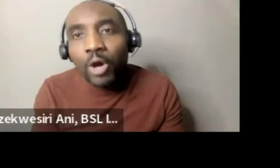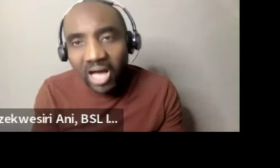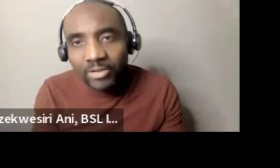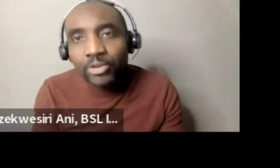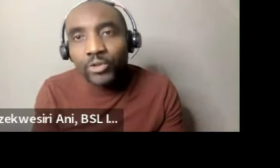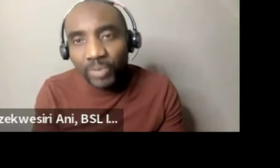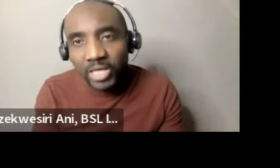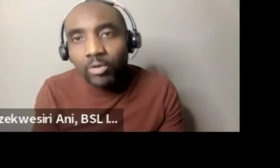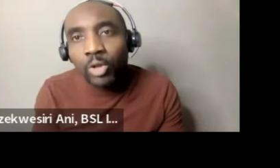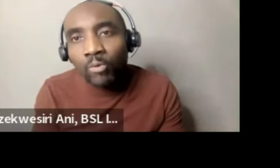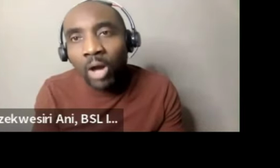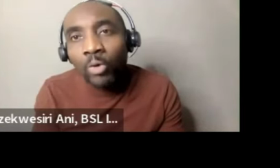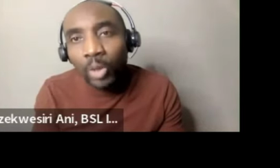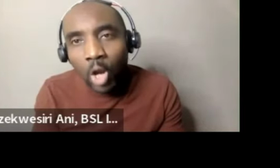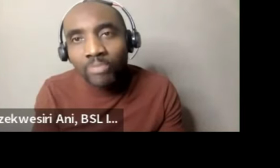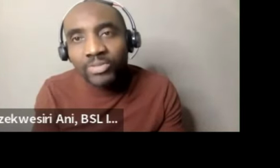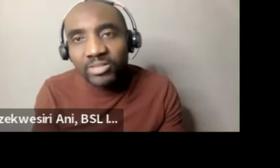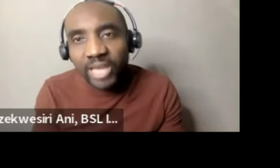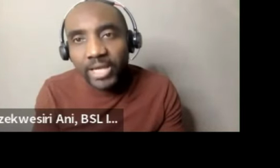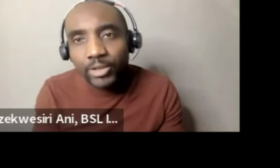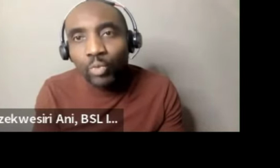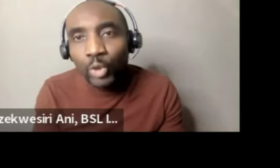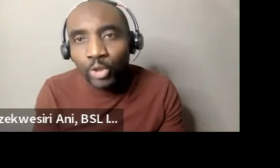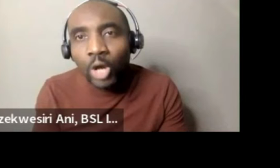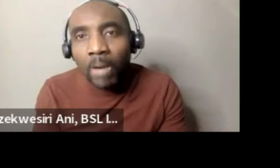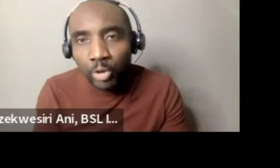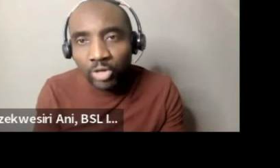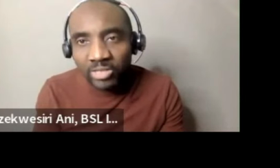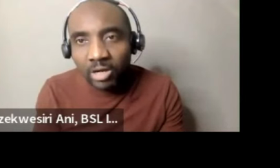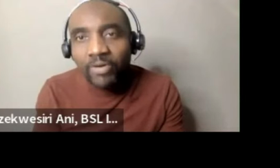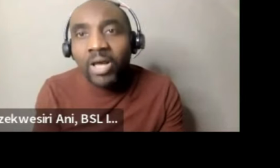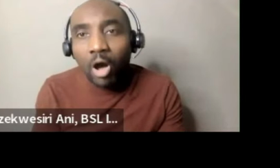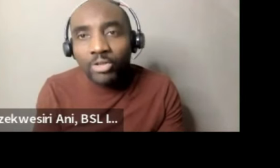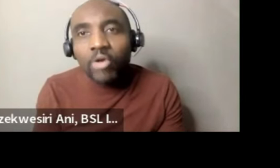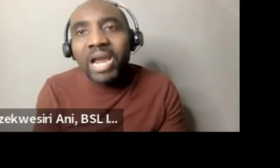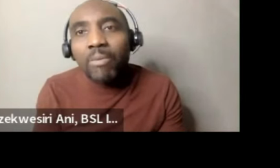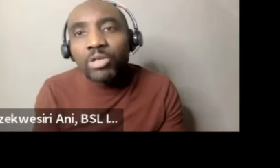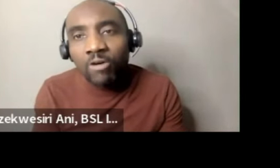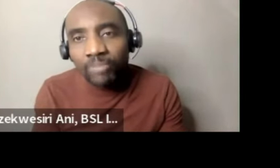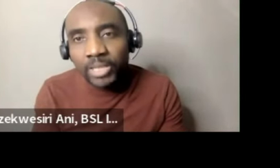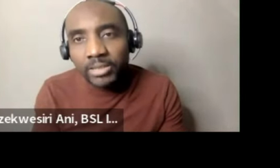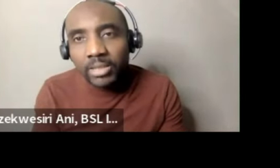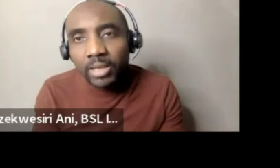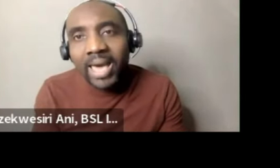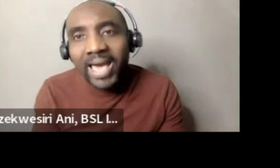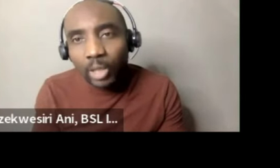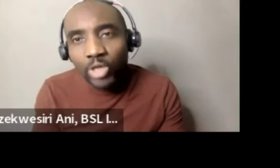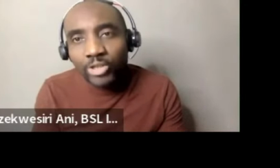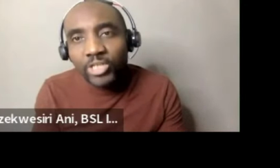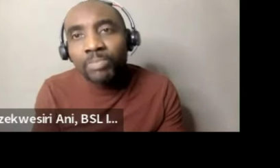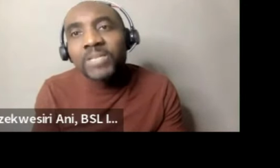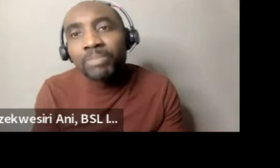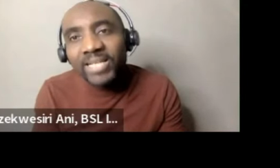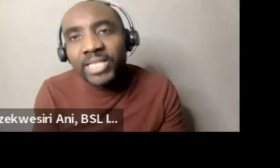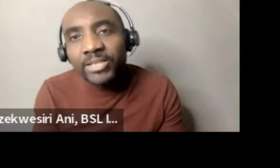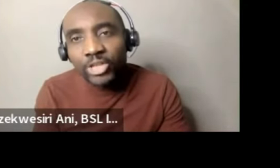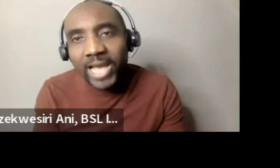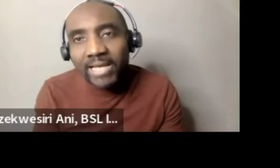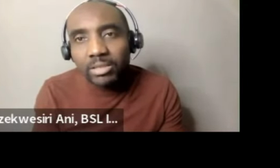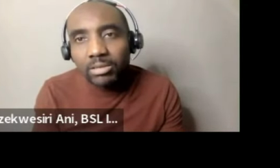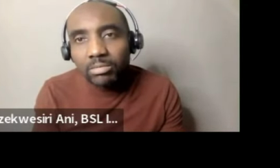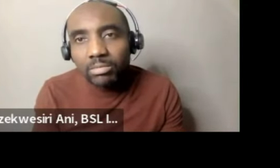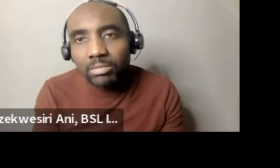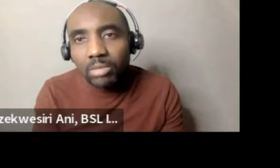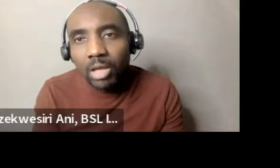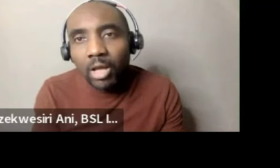Only if you're asked to speak or you're welcome to the stage, will you unmute yourself. Also, cameras off, please. Any questions, please place in the